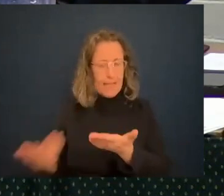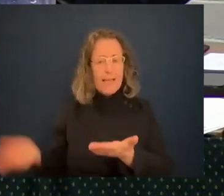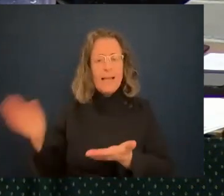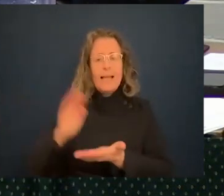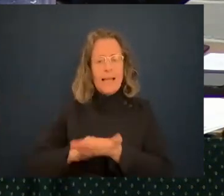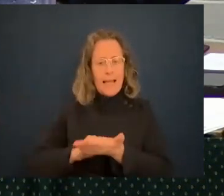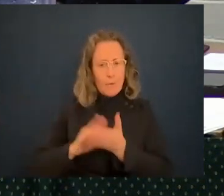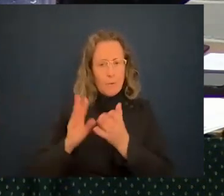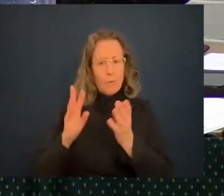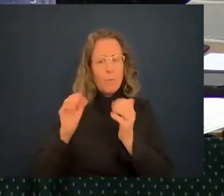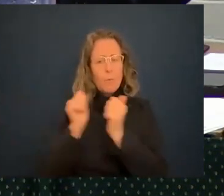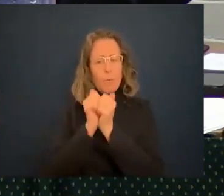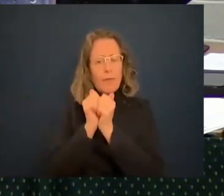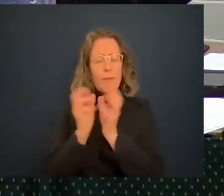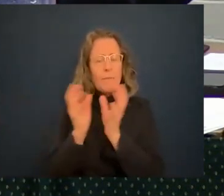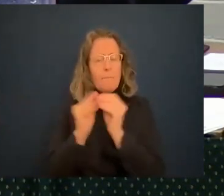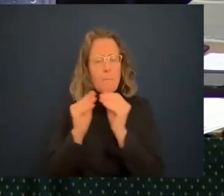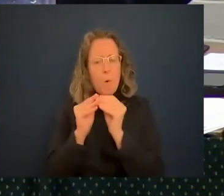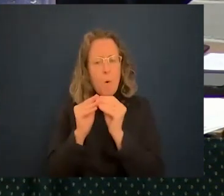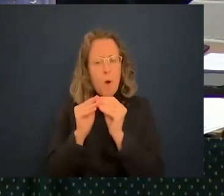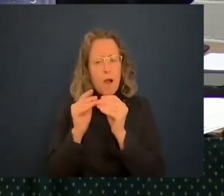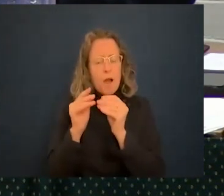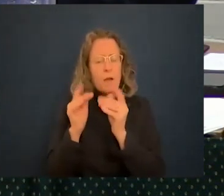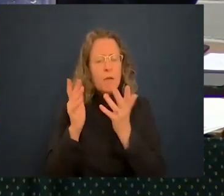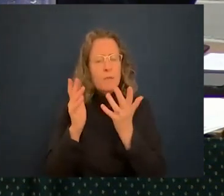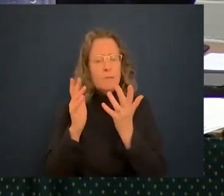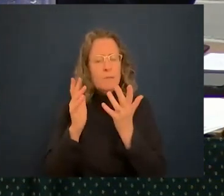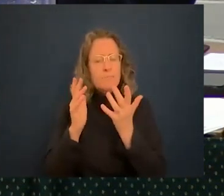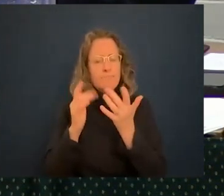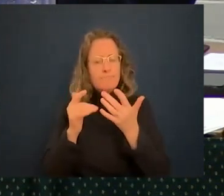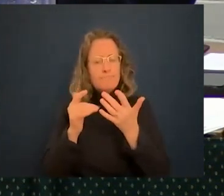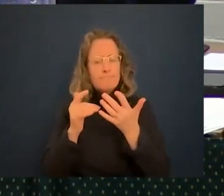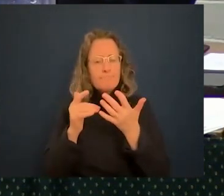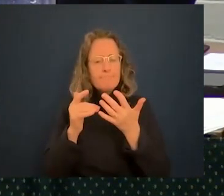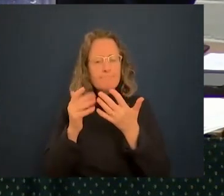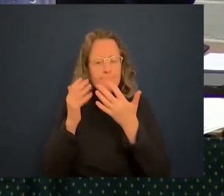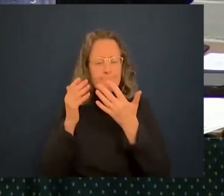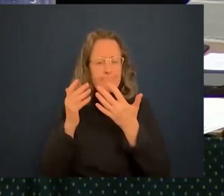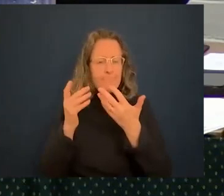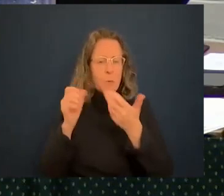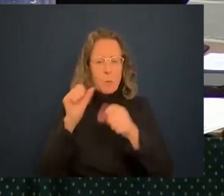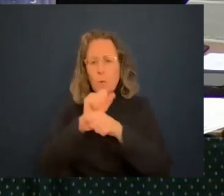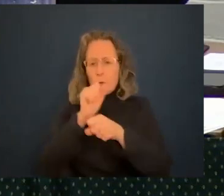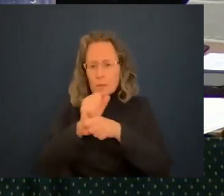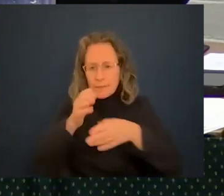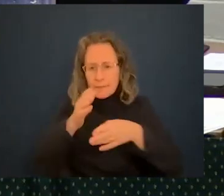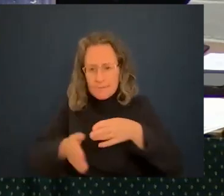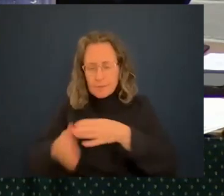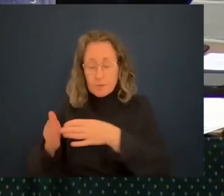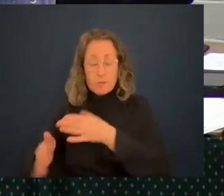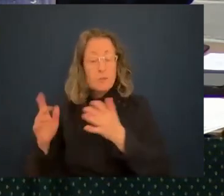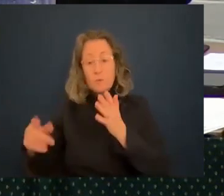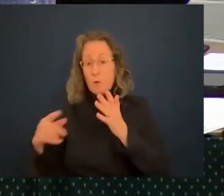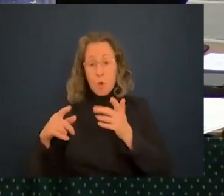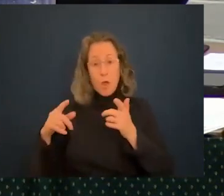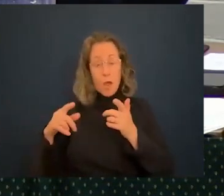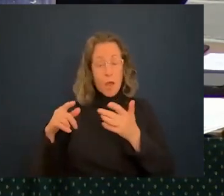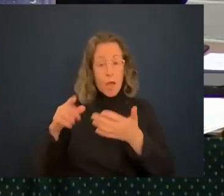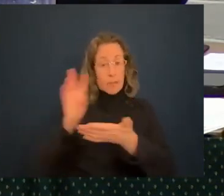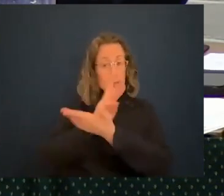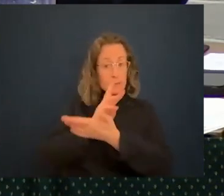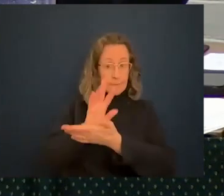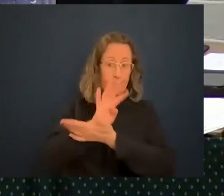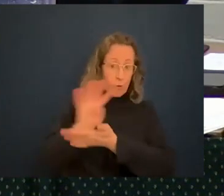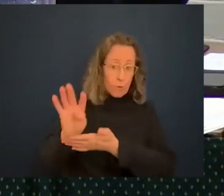then your office when it has time um can learn from other communities about how they've